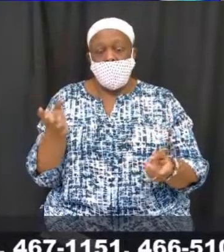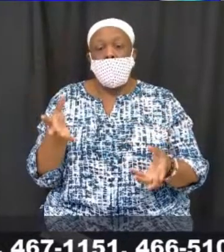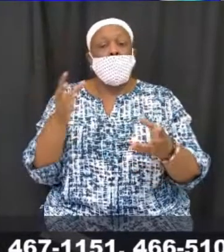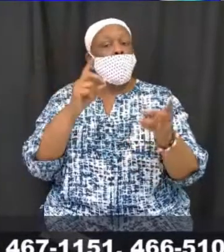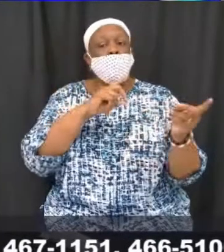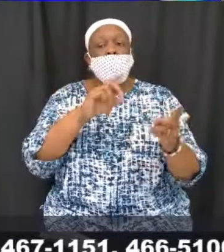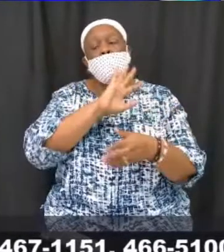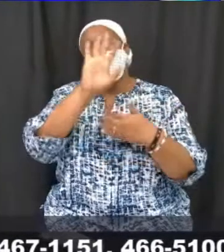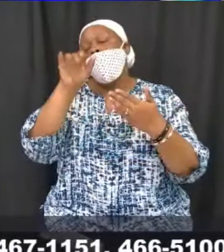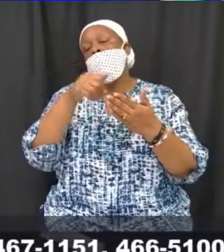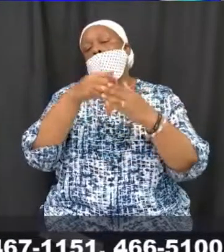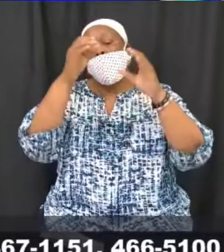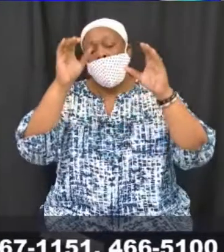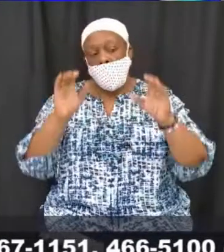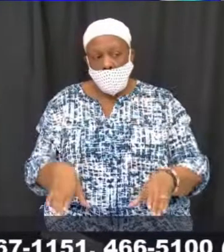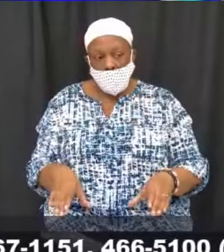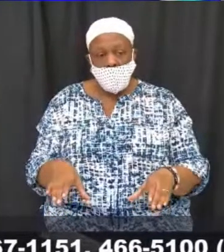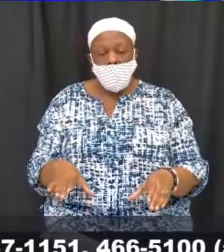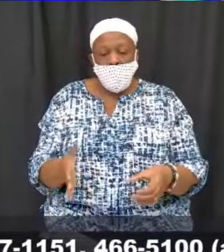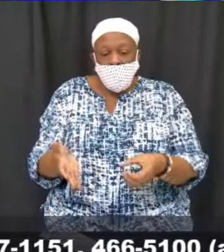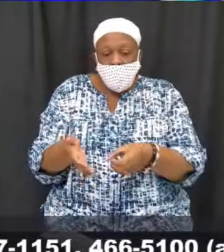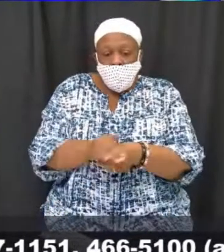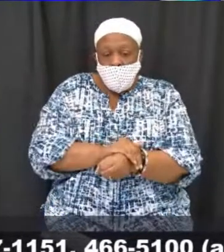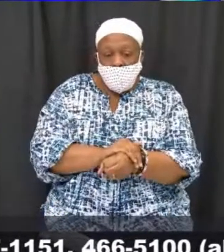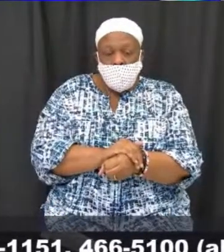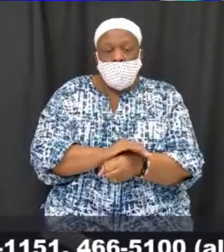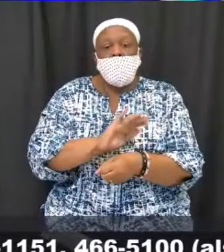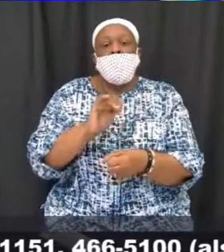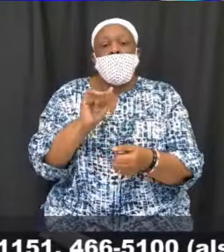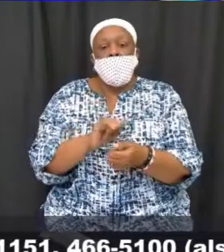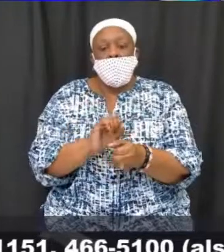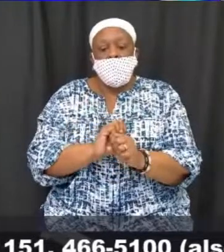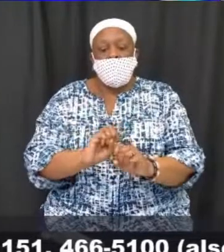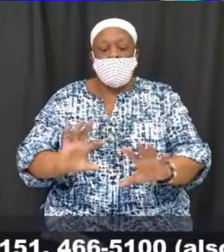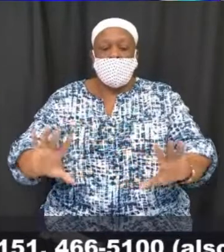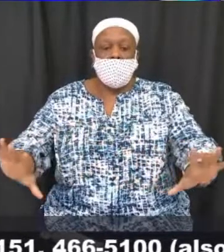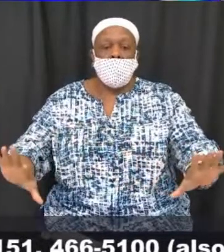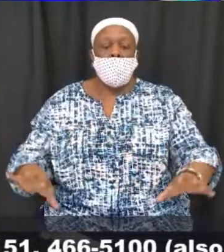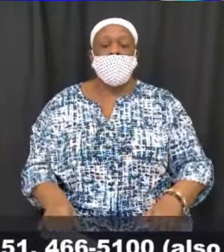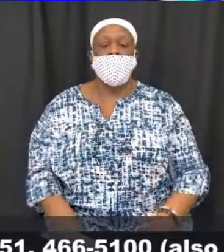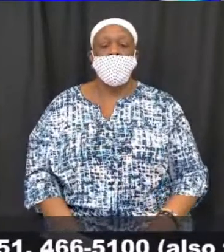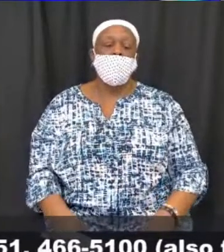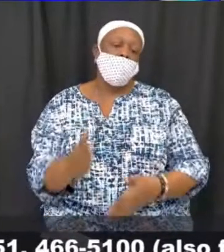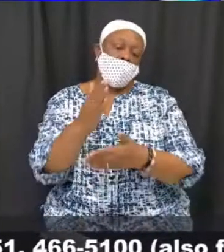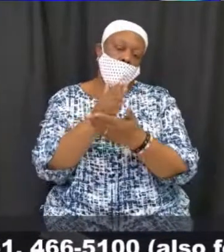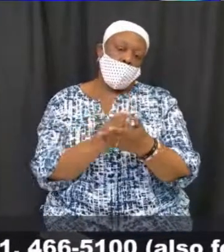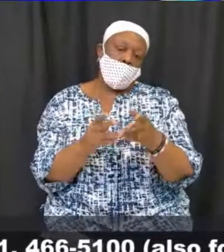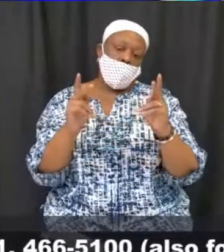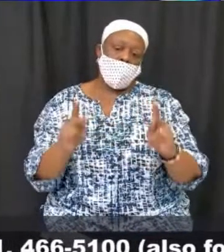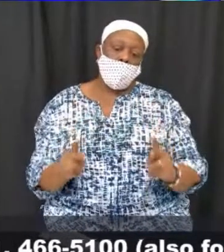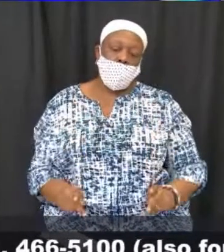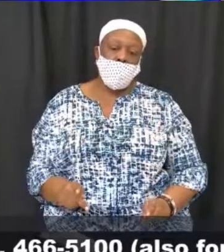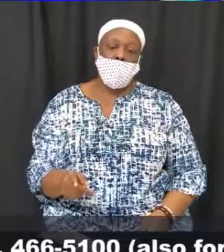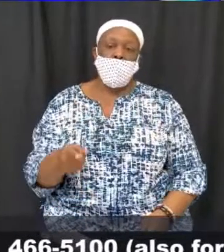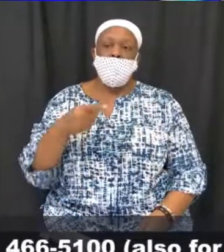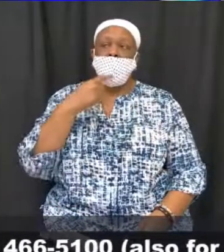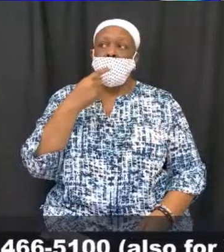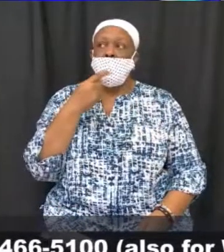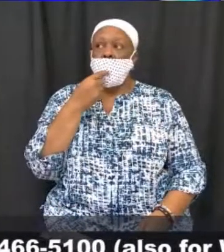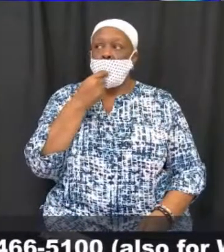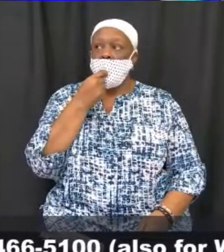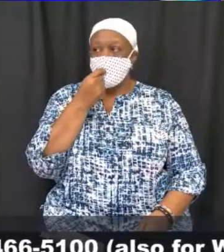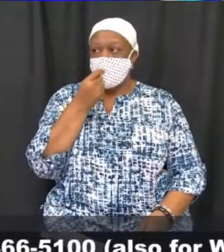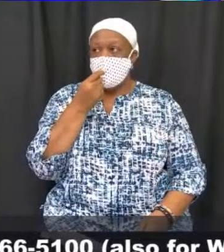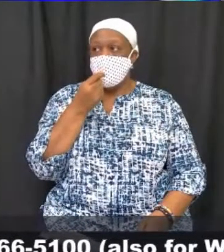cap on this spread very soon. Some persons have been expressing concerns re the dosing interval for